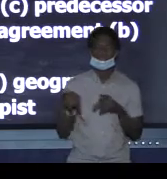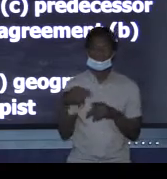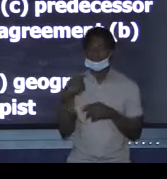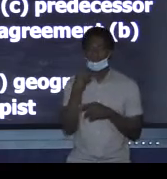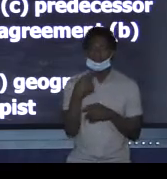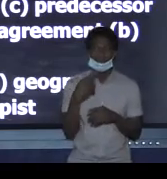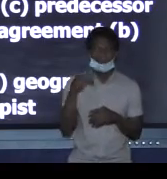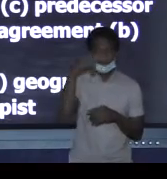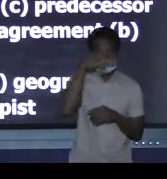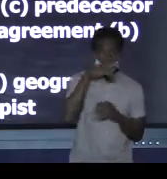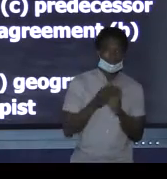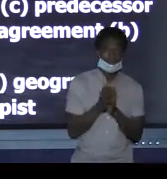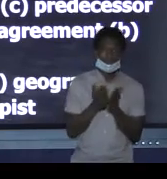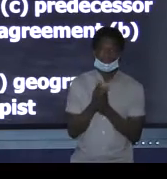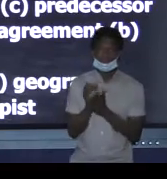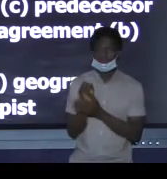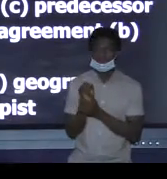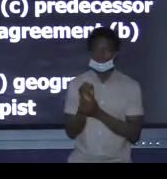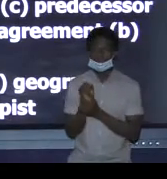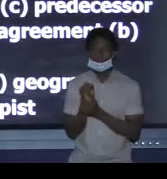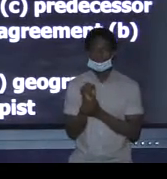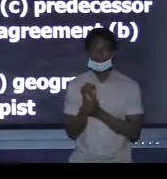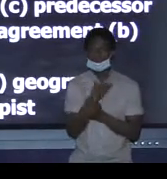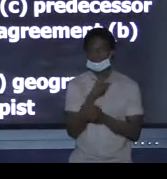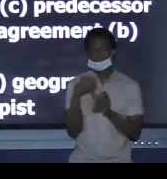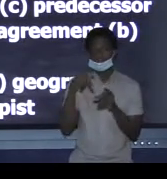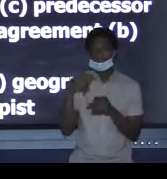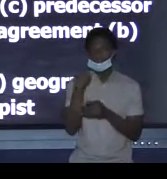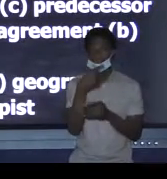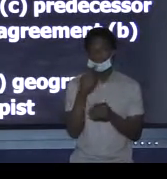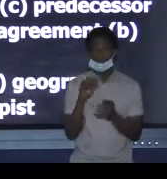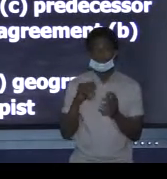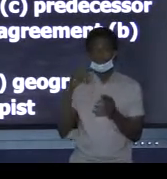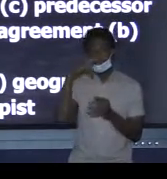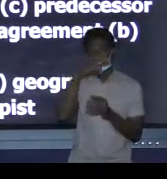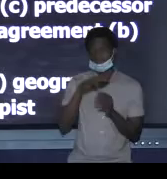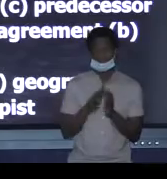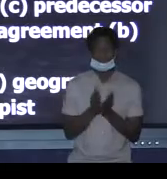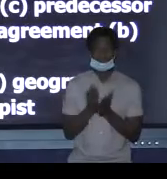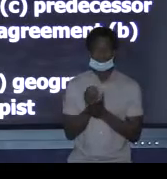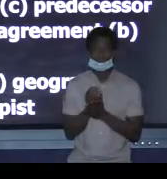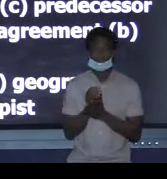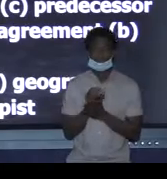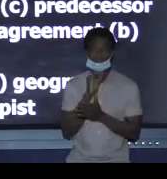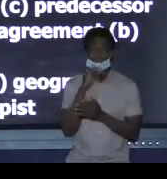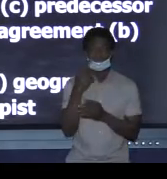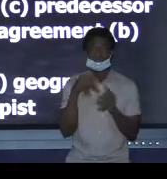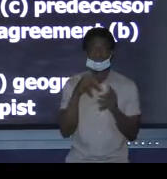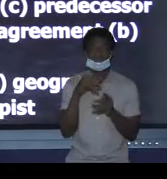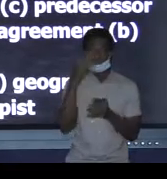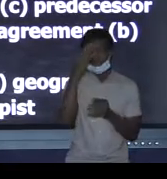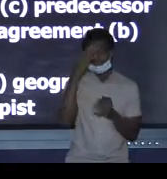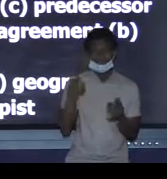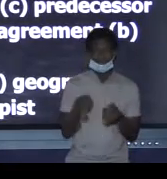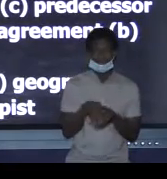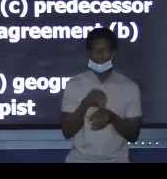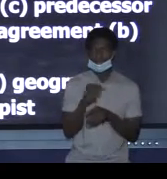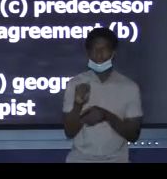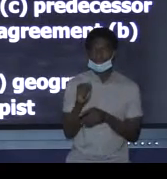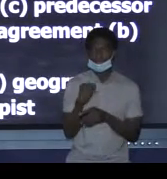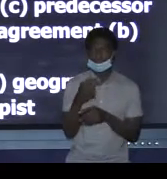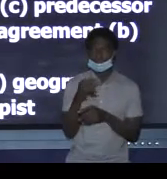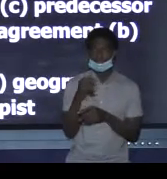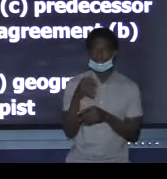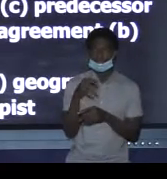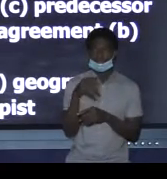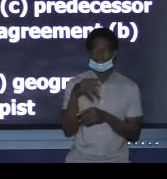Lastly, a person who steals books. A person who steals books. Is the person known